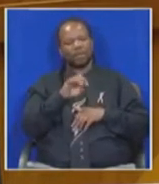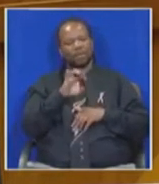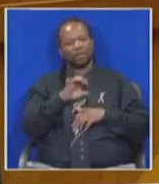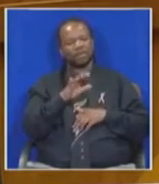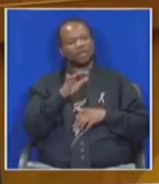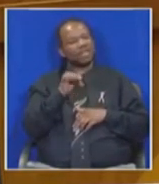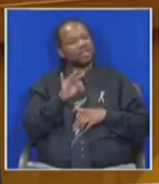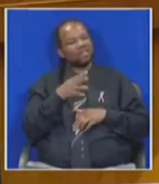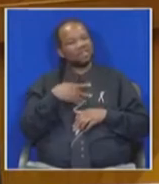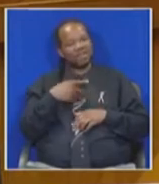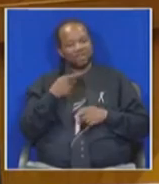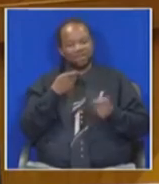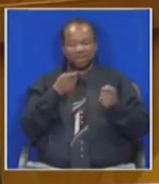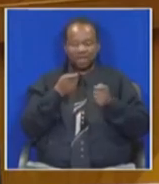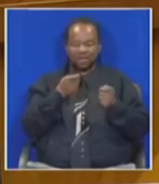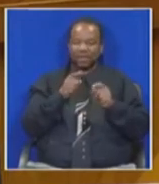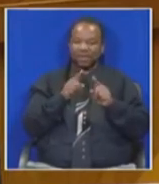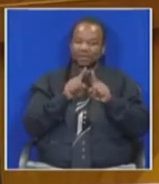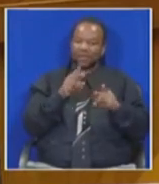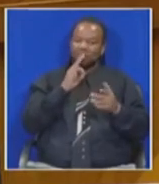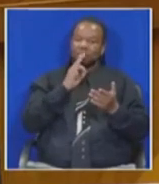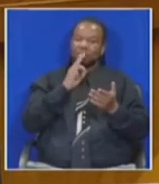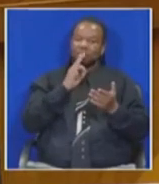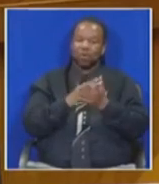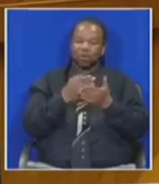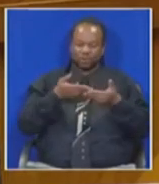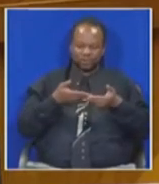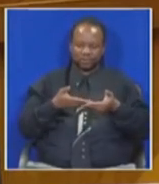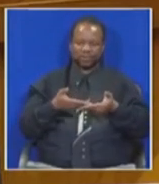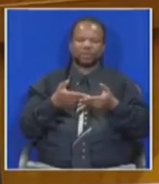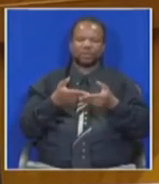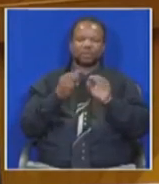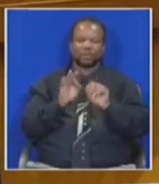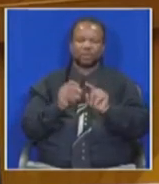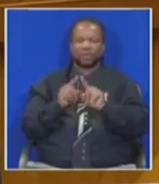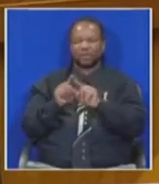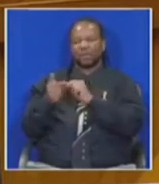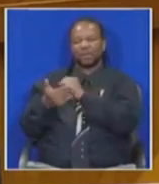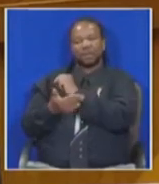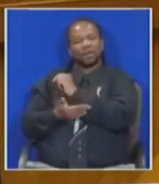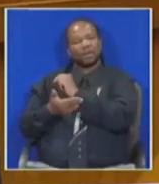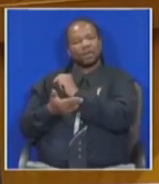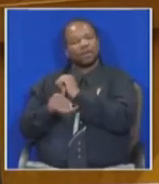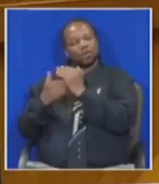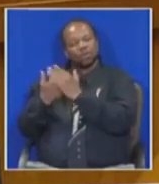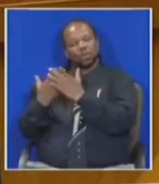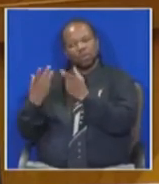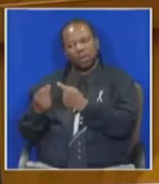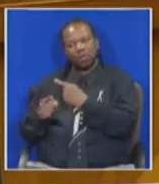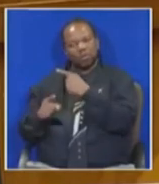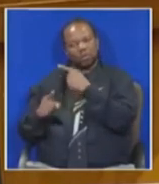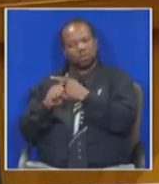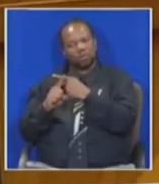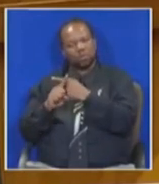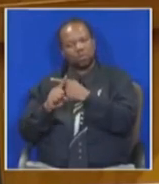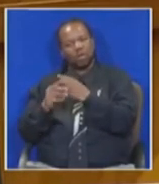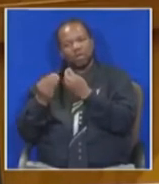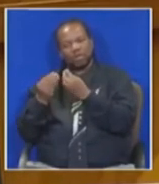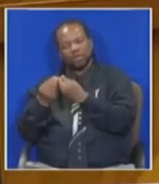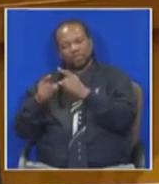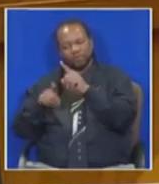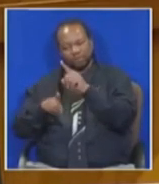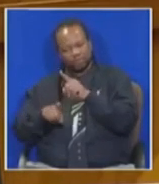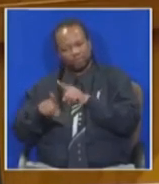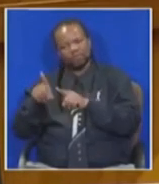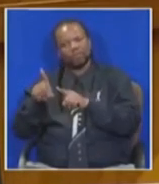as it promised, and this country been able to realize more of its potential, we would have had better prospects to repair